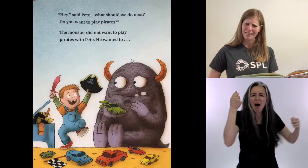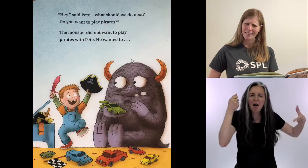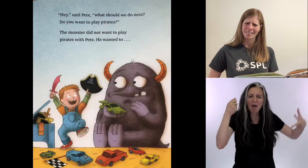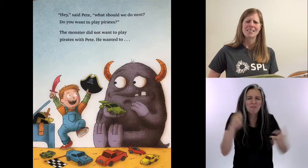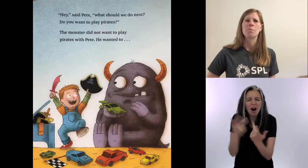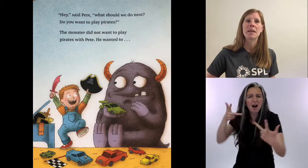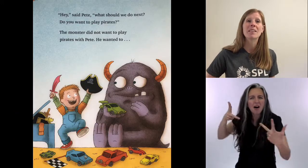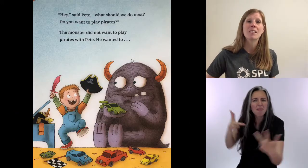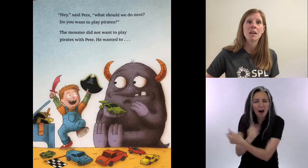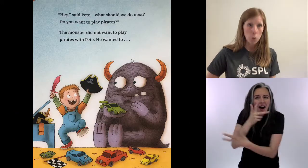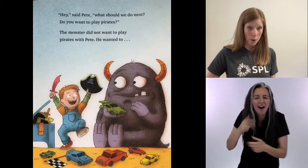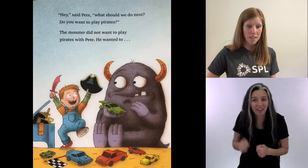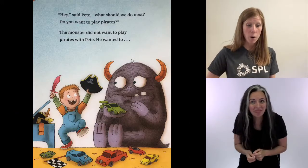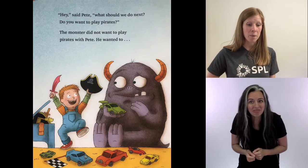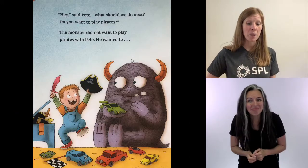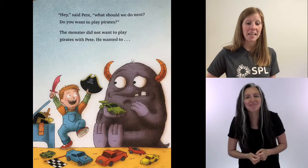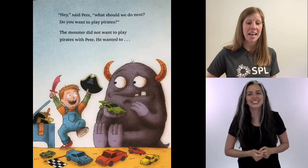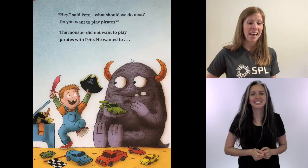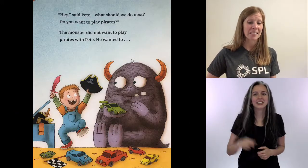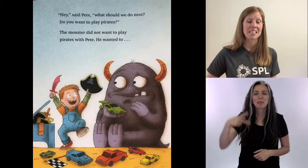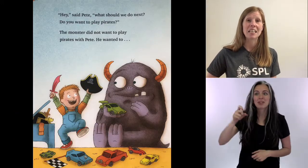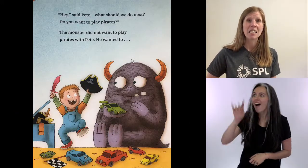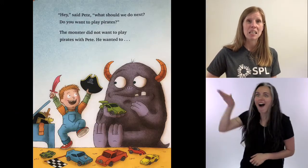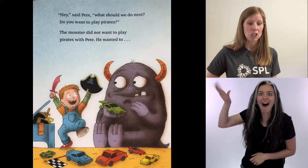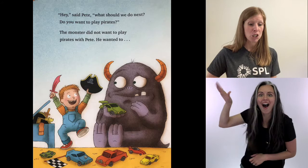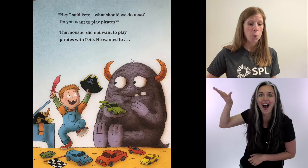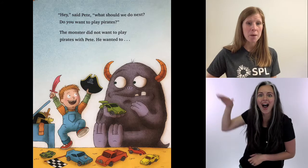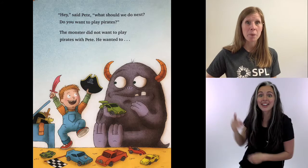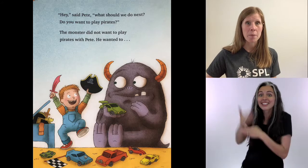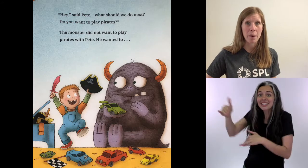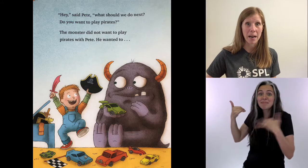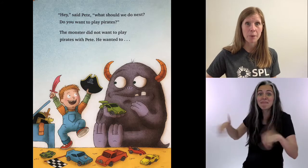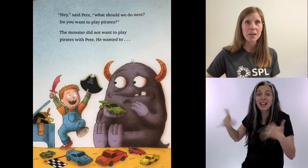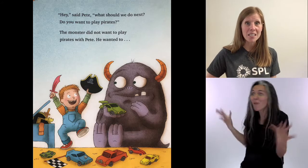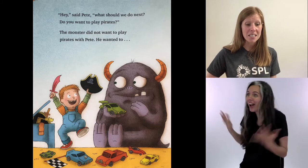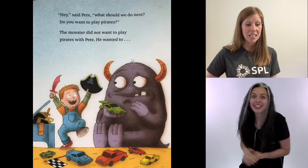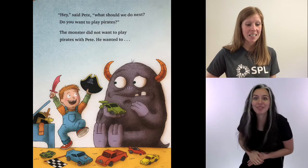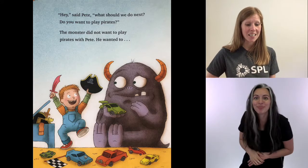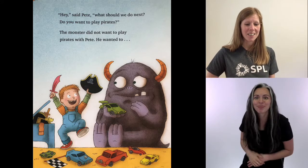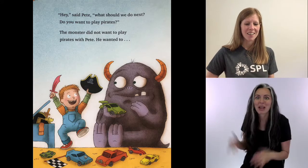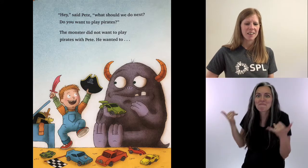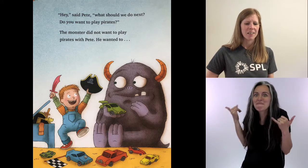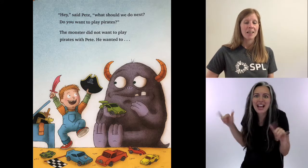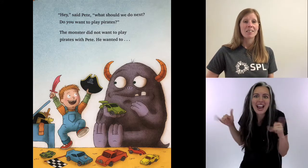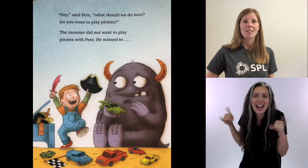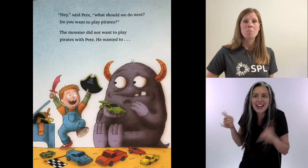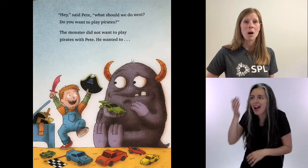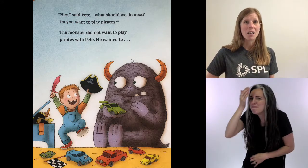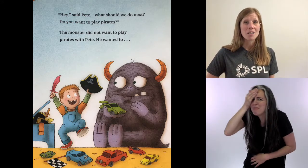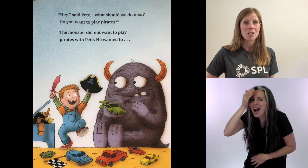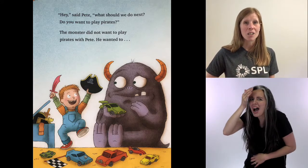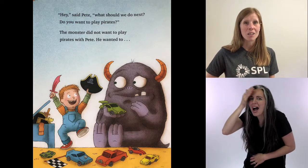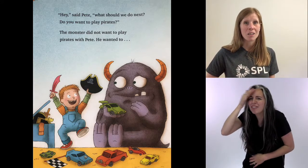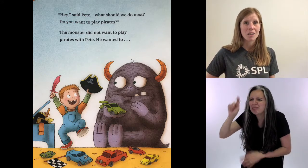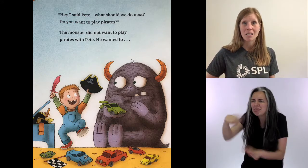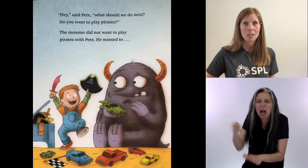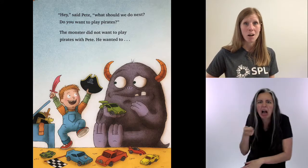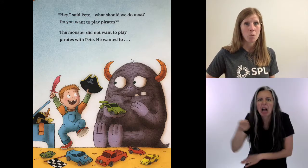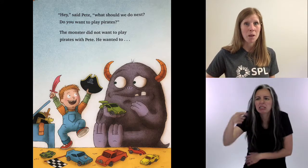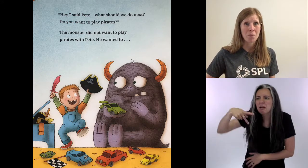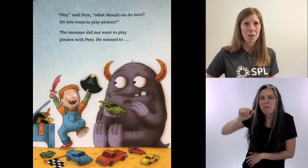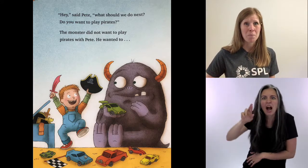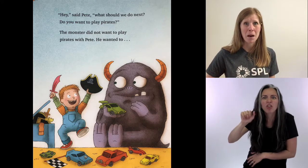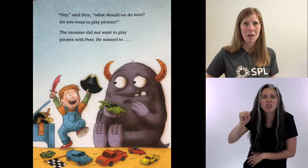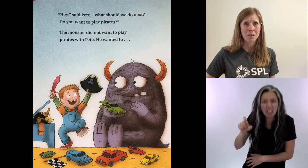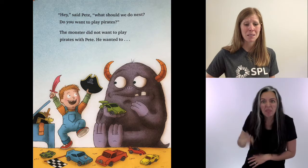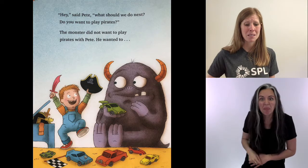Hey, said Pete, what do you want to play next? Do you want to play pirates? The monster did not